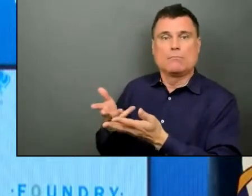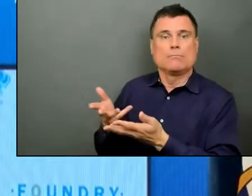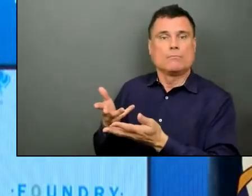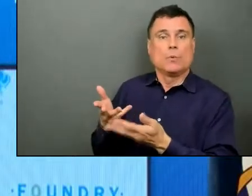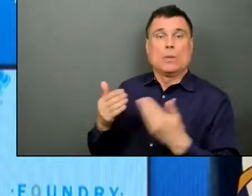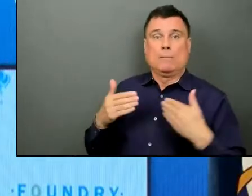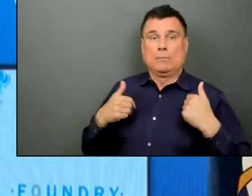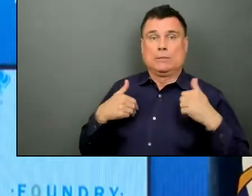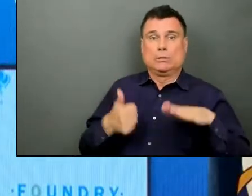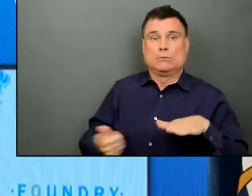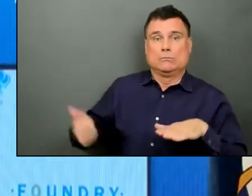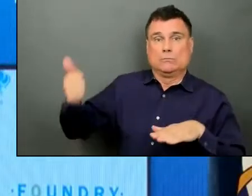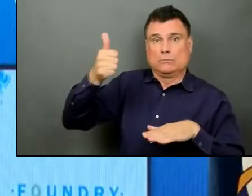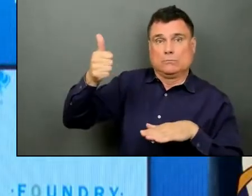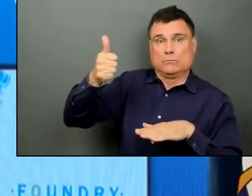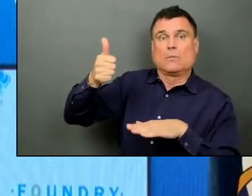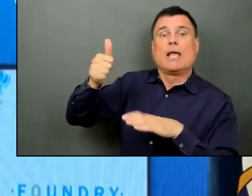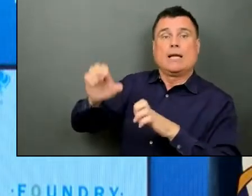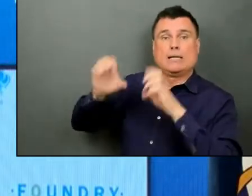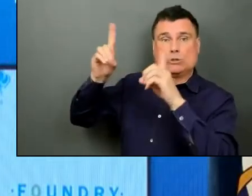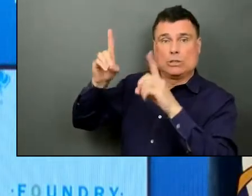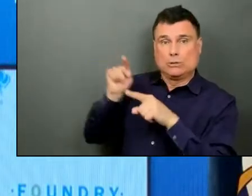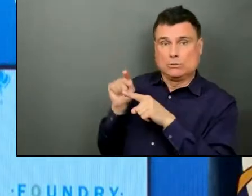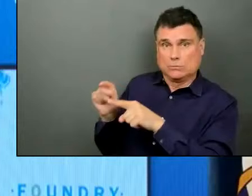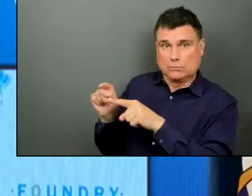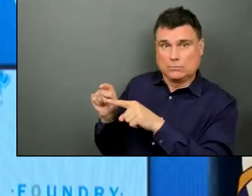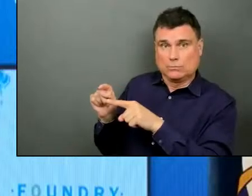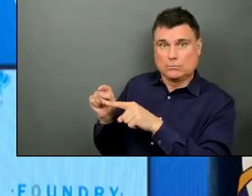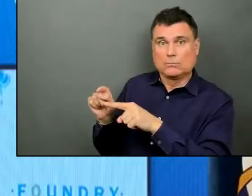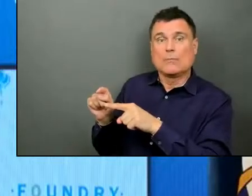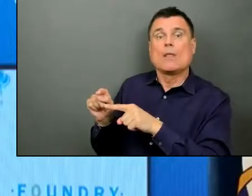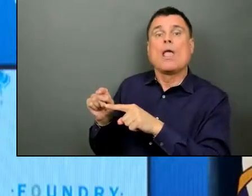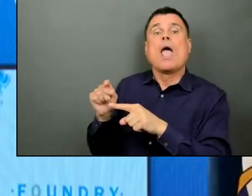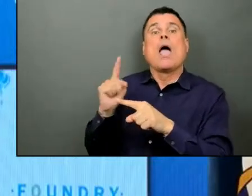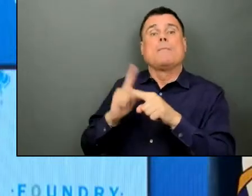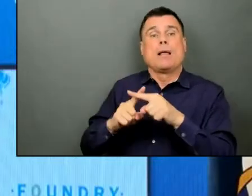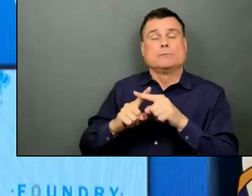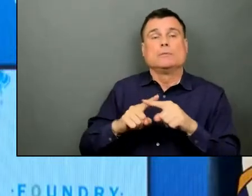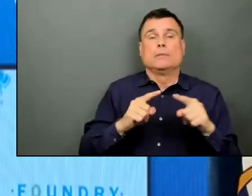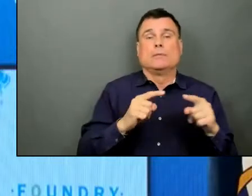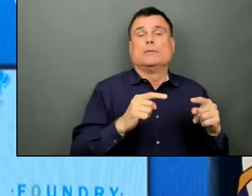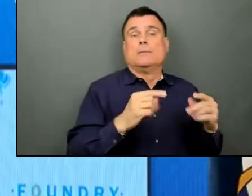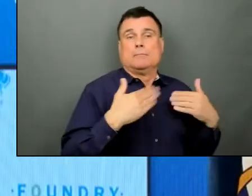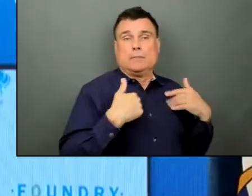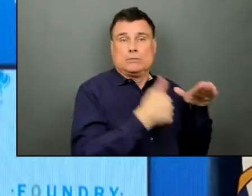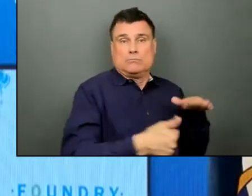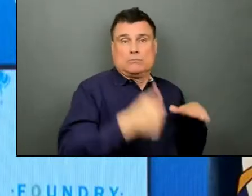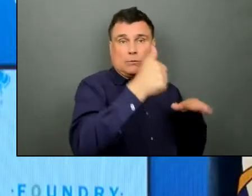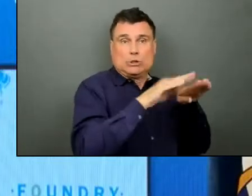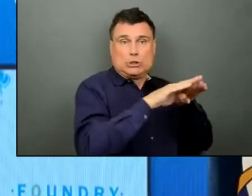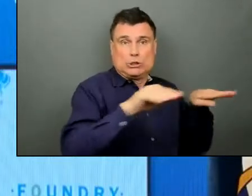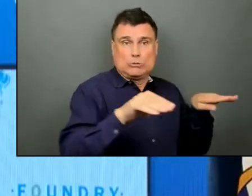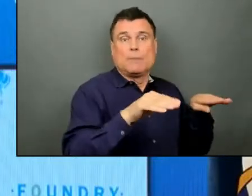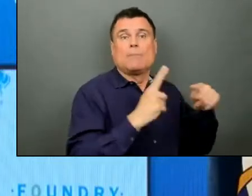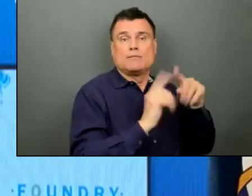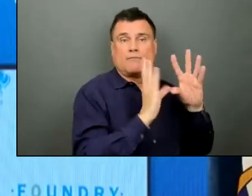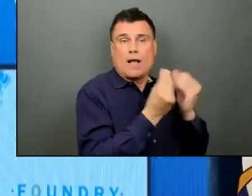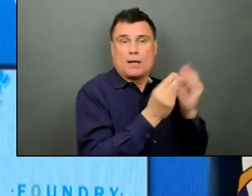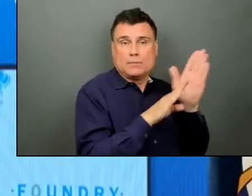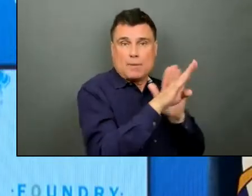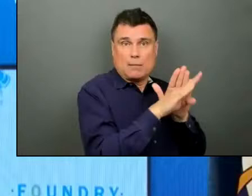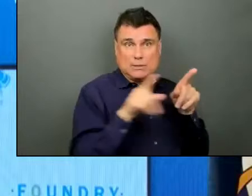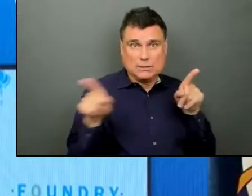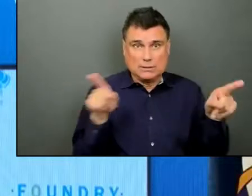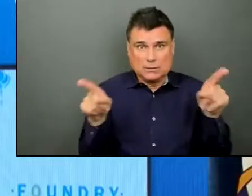British Columbia was just with a kind of program like this in mind. We're adding the $56 million